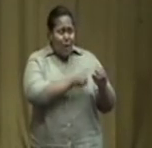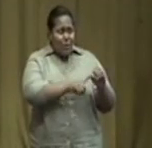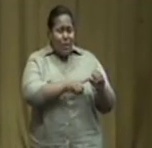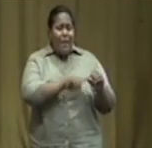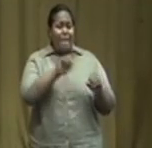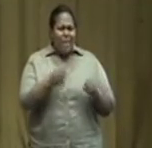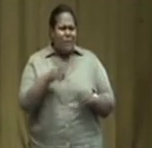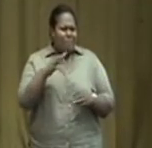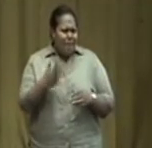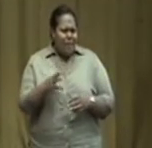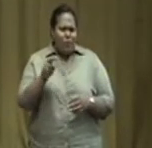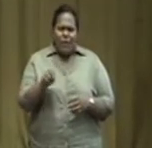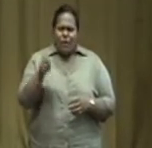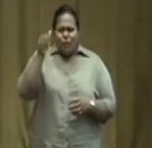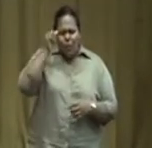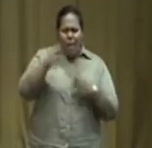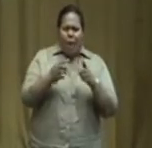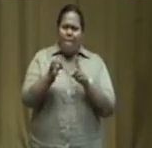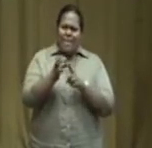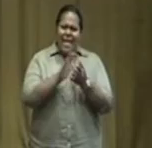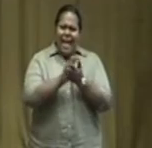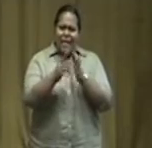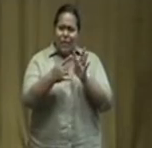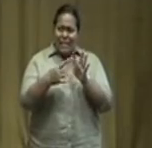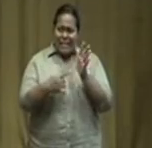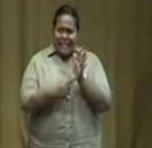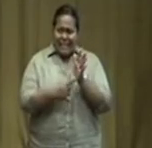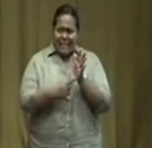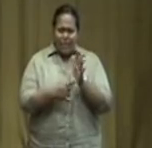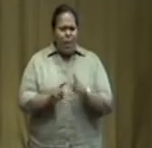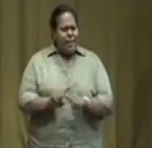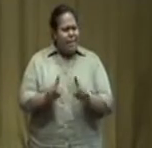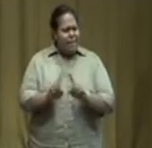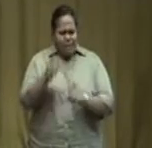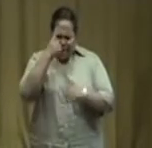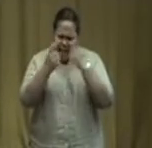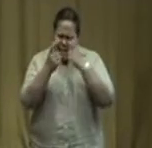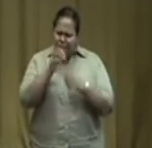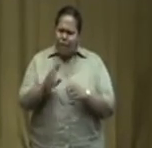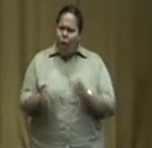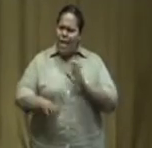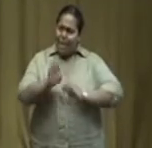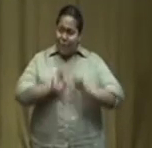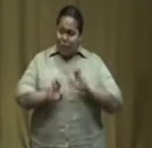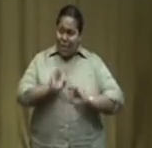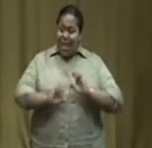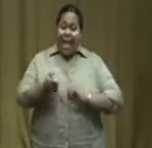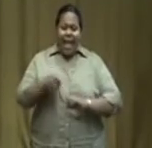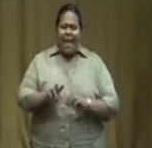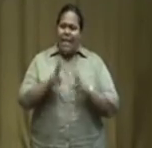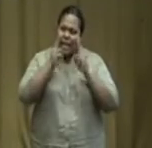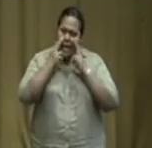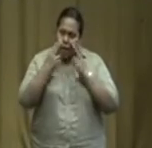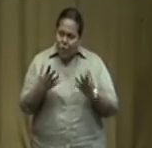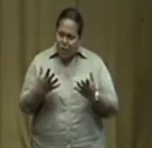simulations, P-H-E-T, have done a number of simulations in chemistry and the natural sciences that are